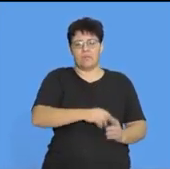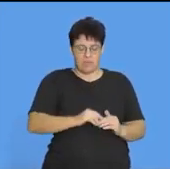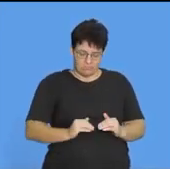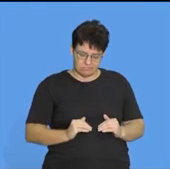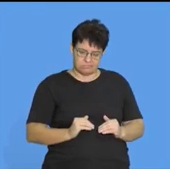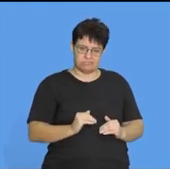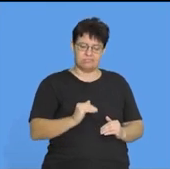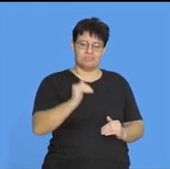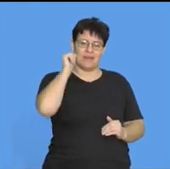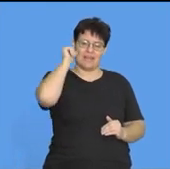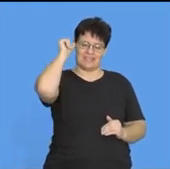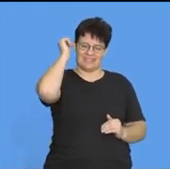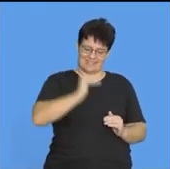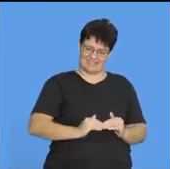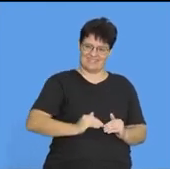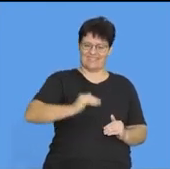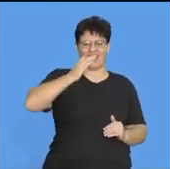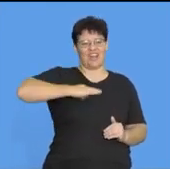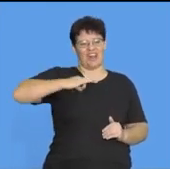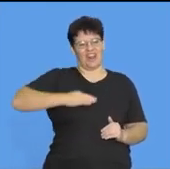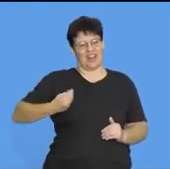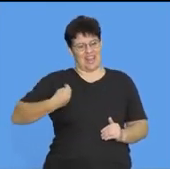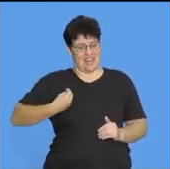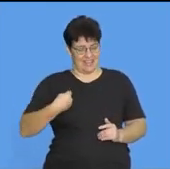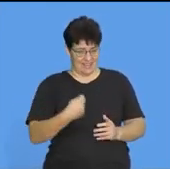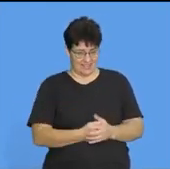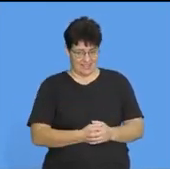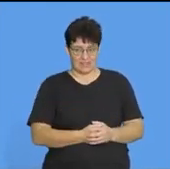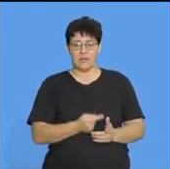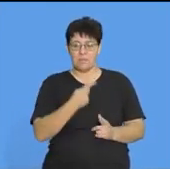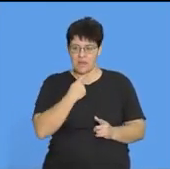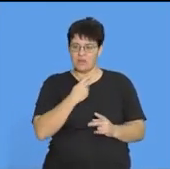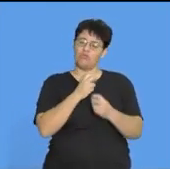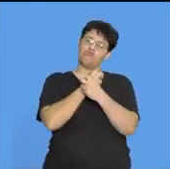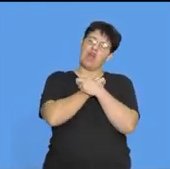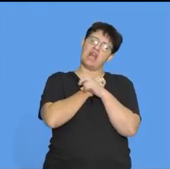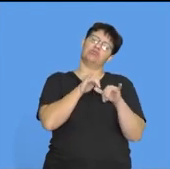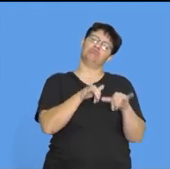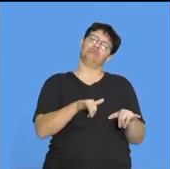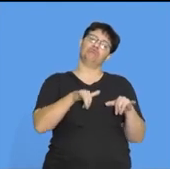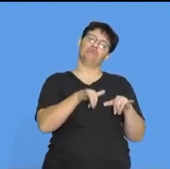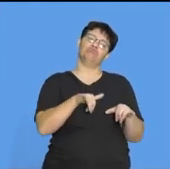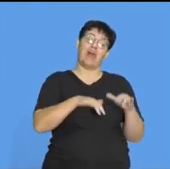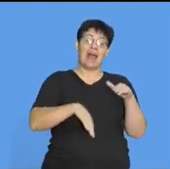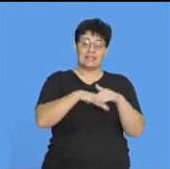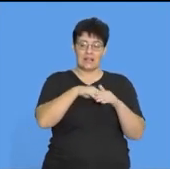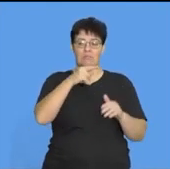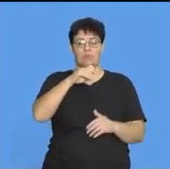matures into a young girl. The primary oocytes remain in a resting phase up until puberty.